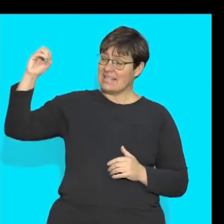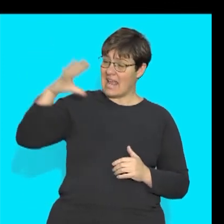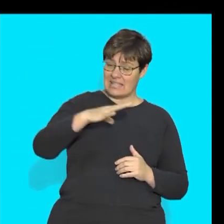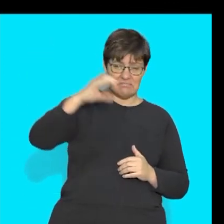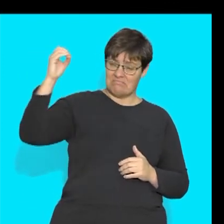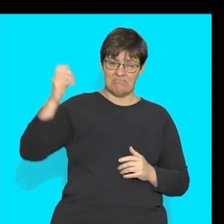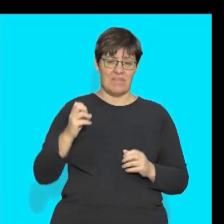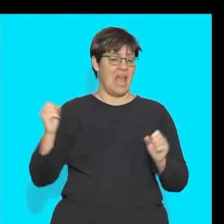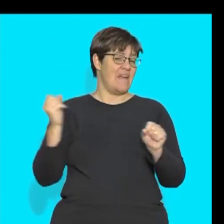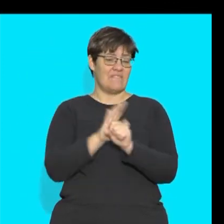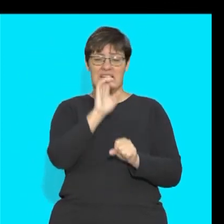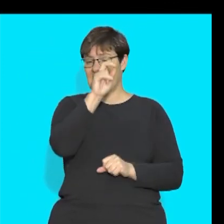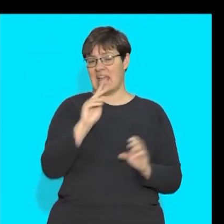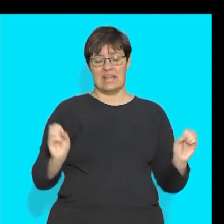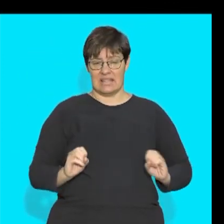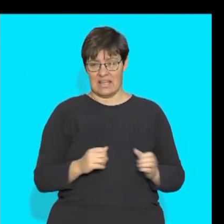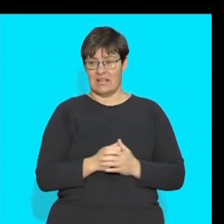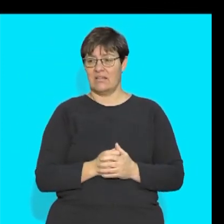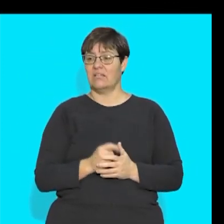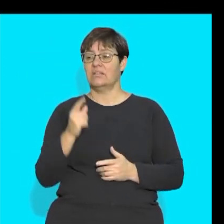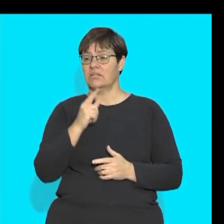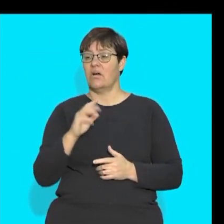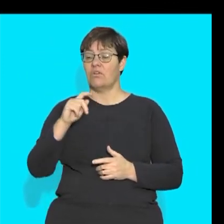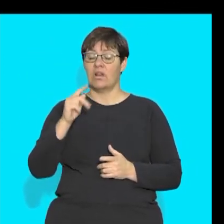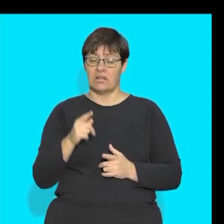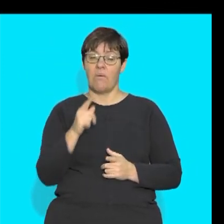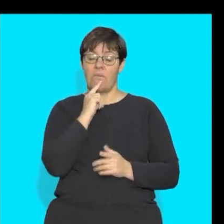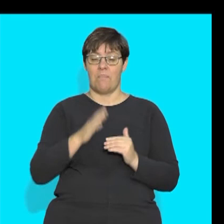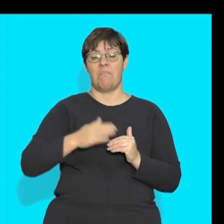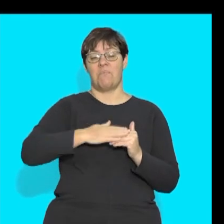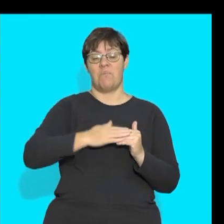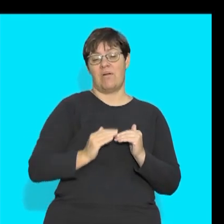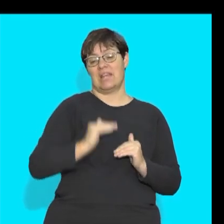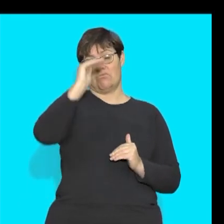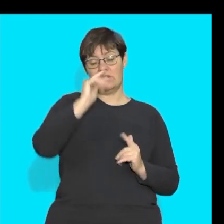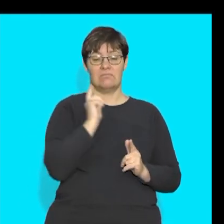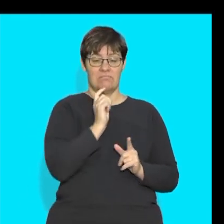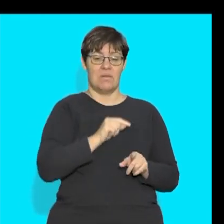Intensity doesn't affect kinetic energy. Number of photoelectrons affected, it'll increase.